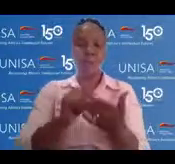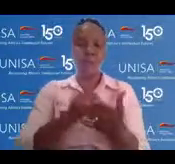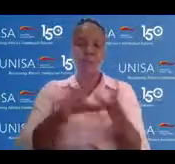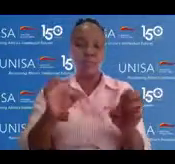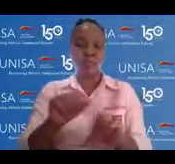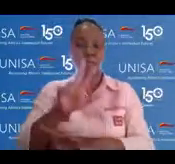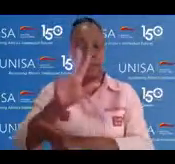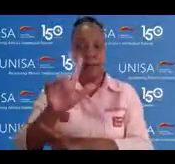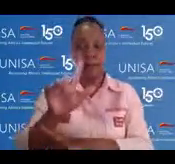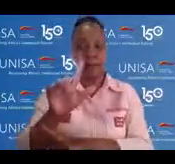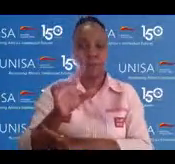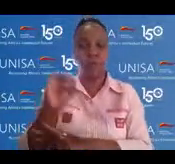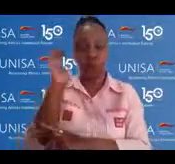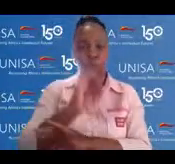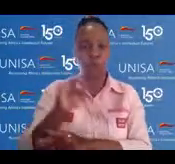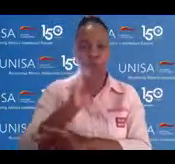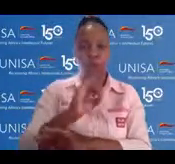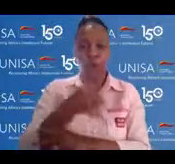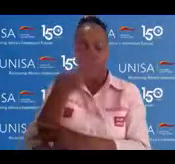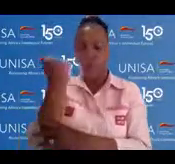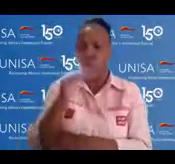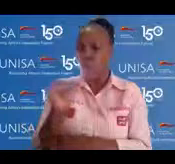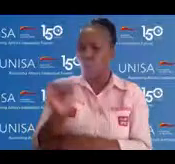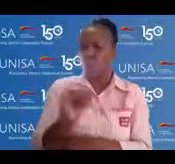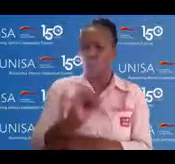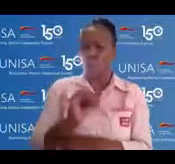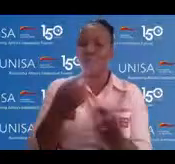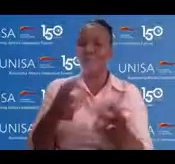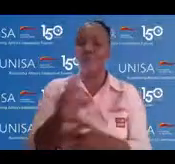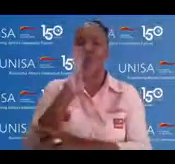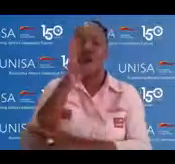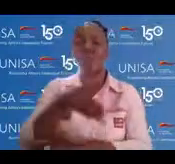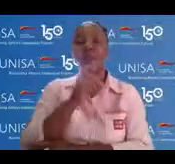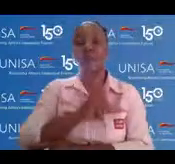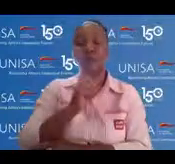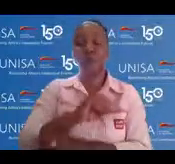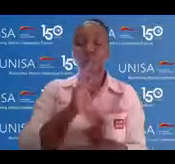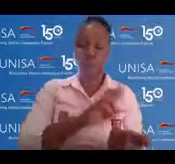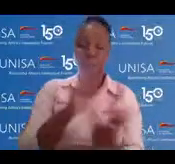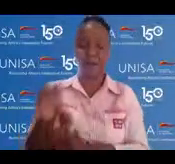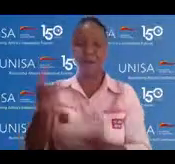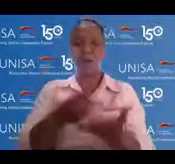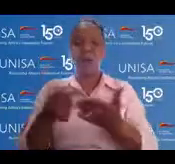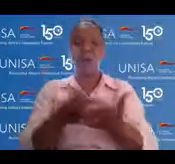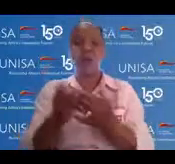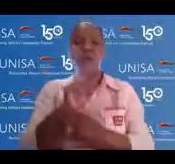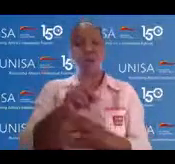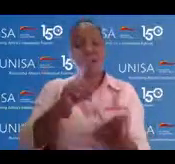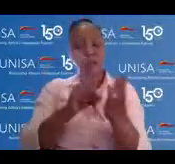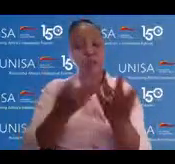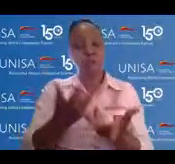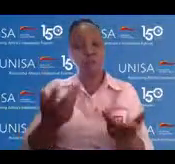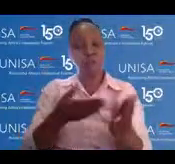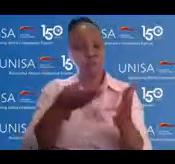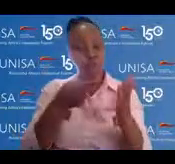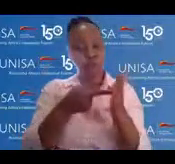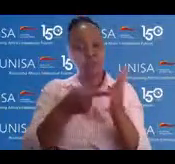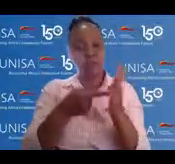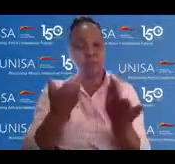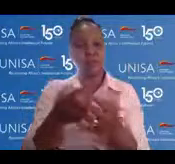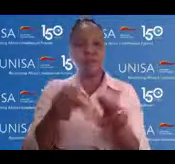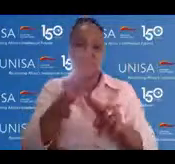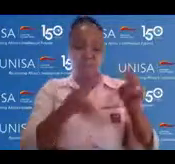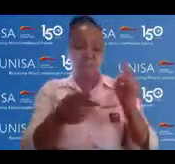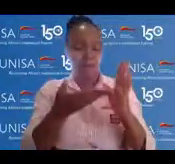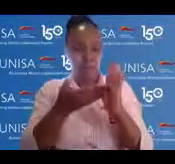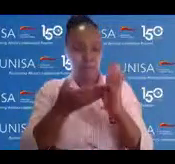know which tool I'm going to use, and I want to be ready and prepared. You're just going to click on this one. If you can check, the